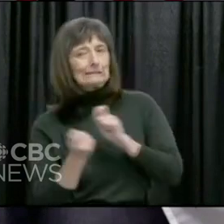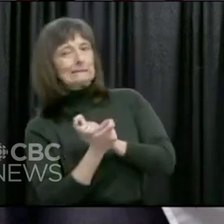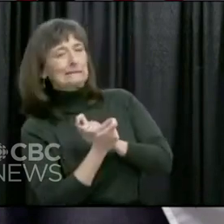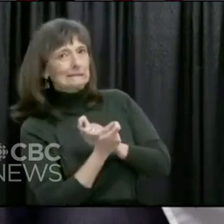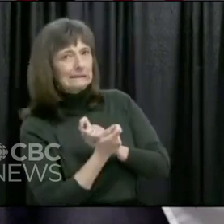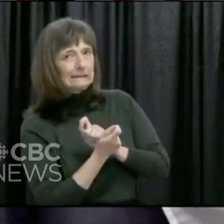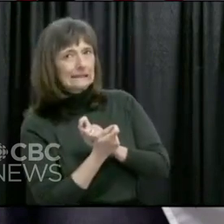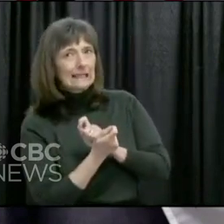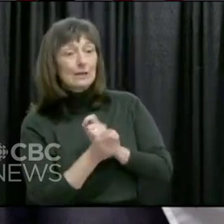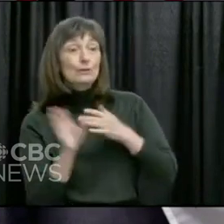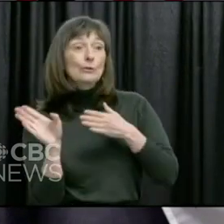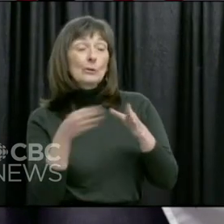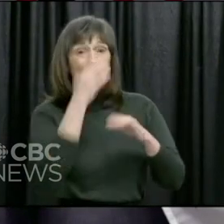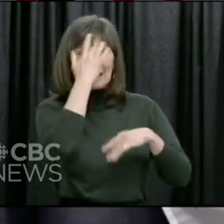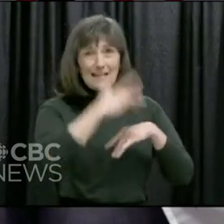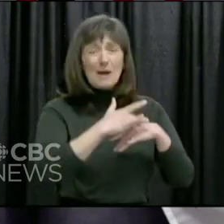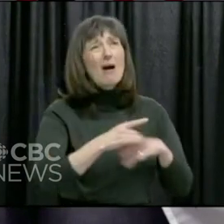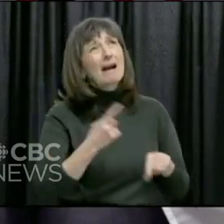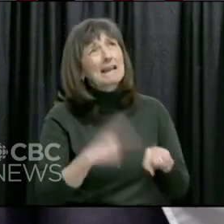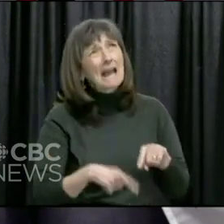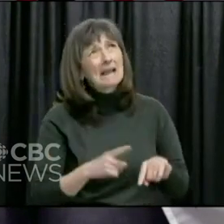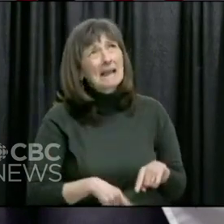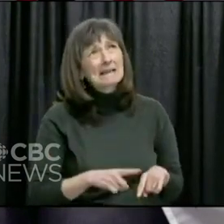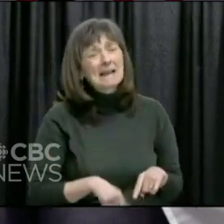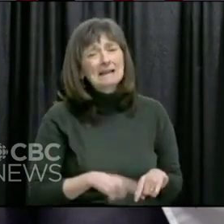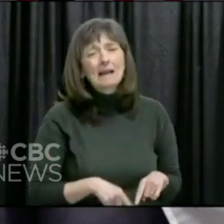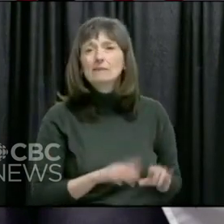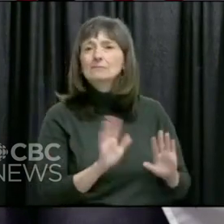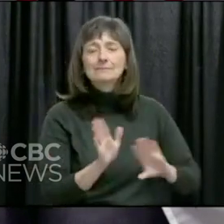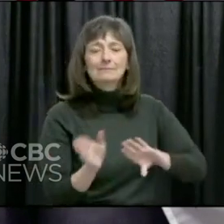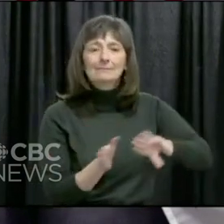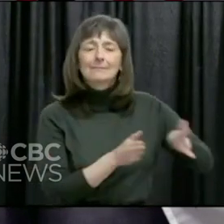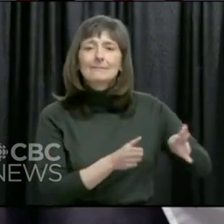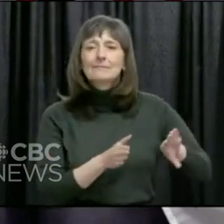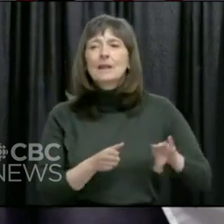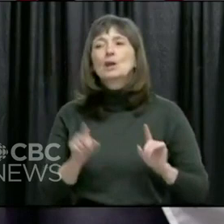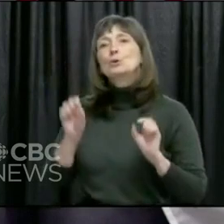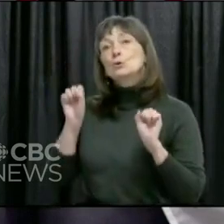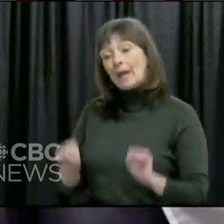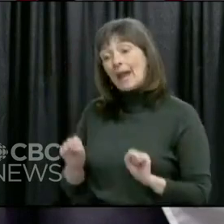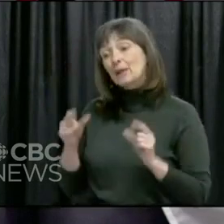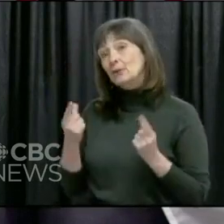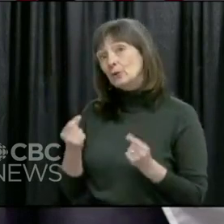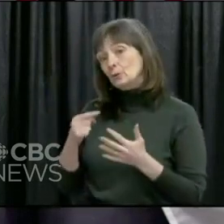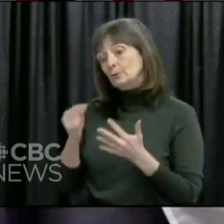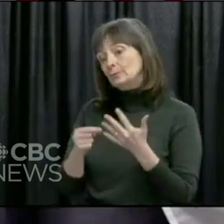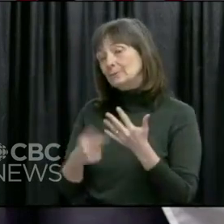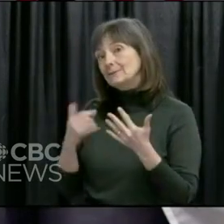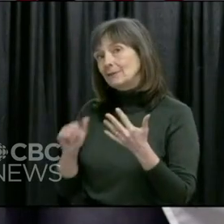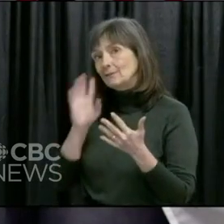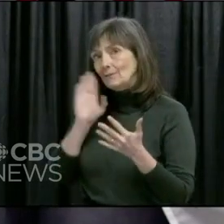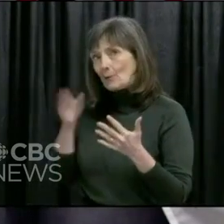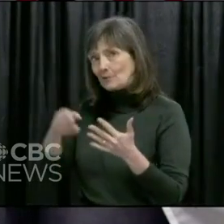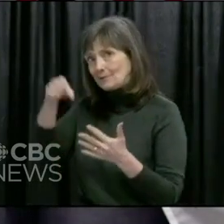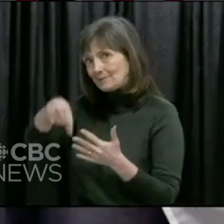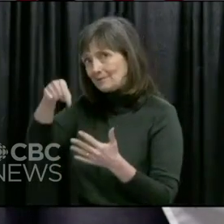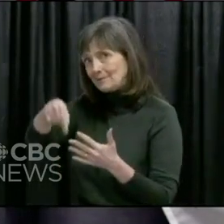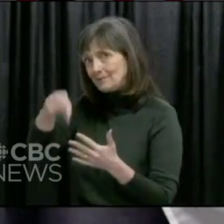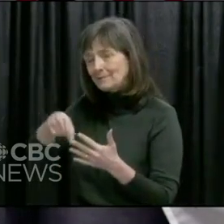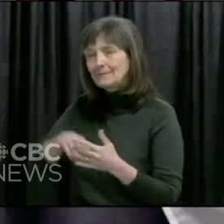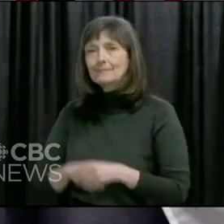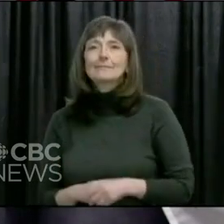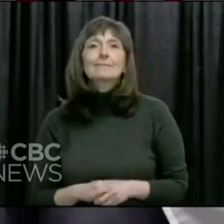cannot do, instead, I encourage all of us to focus on what we can do. Despite the challenges COVID-19 has